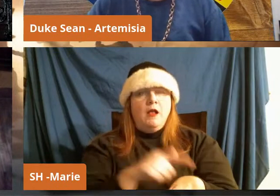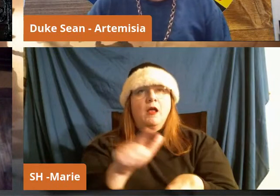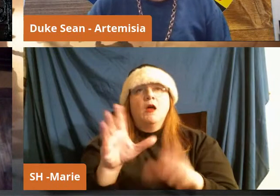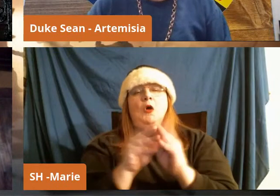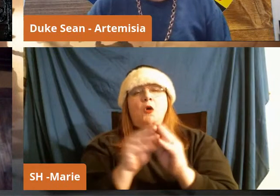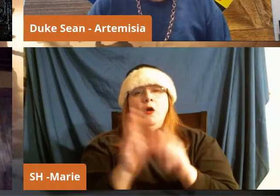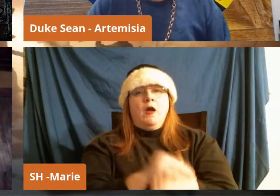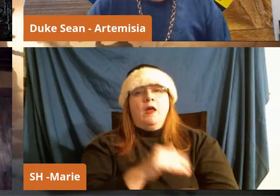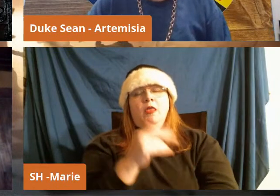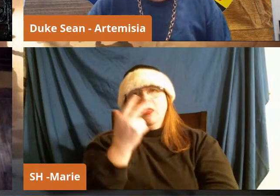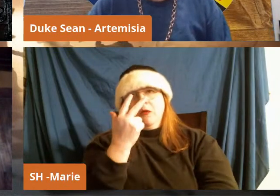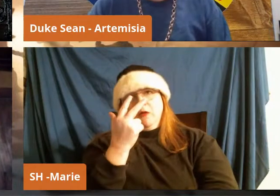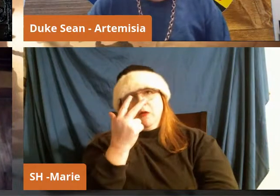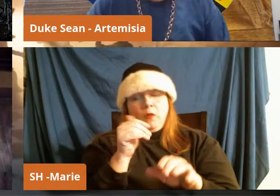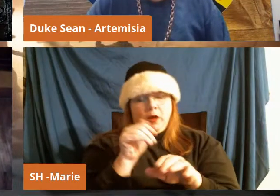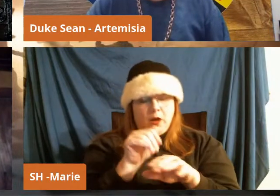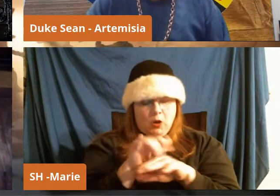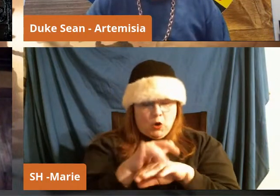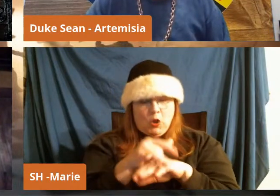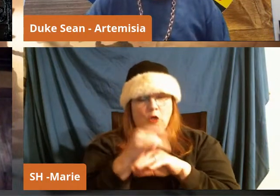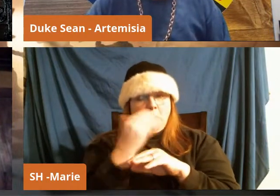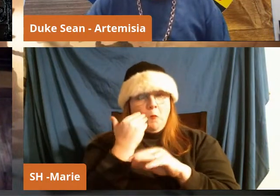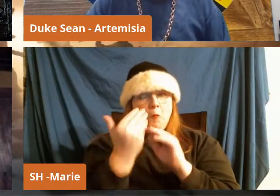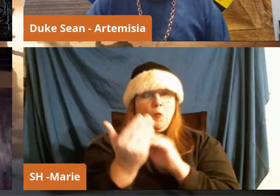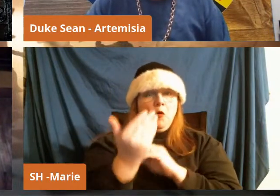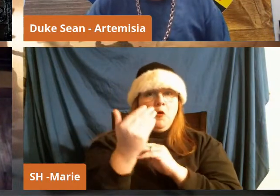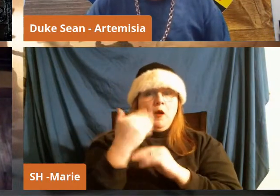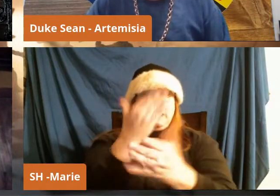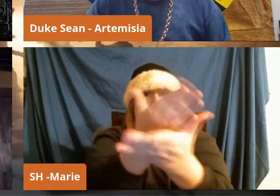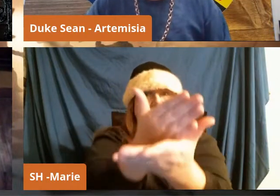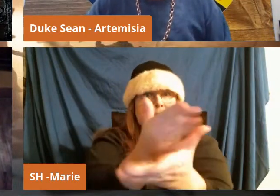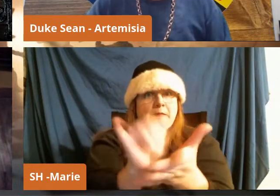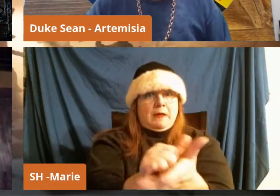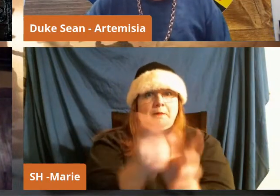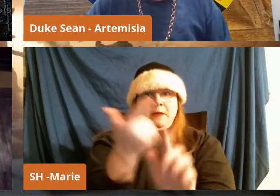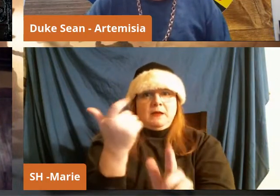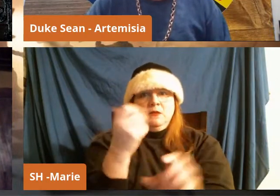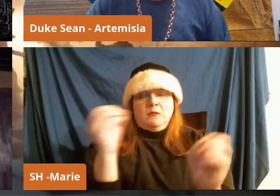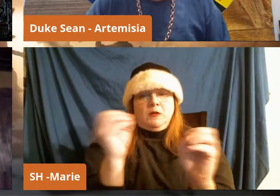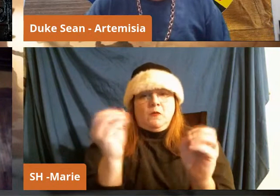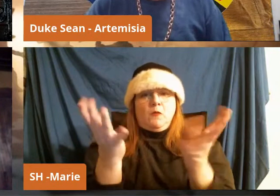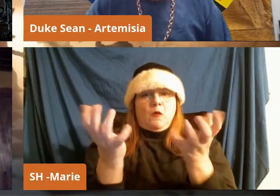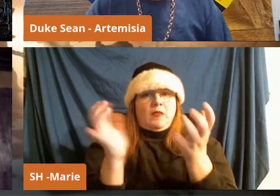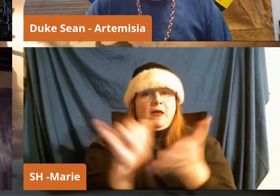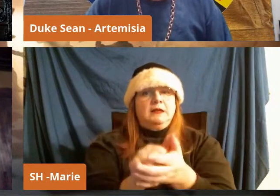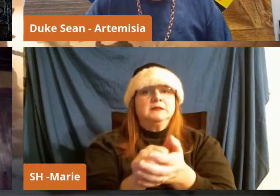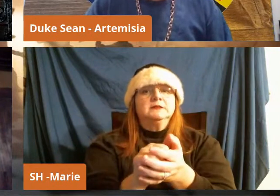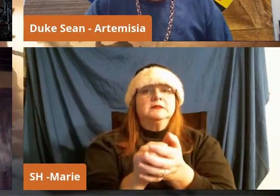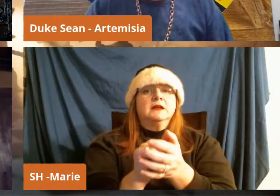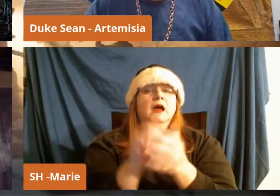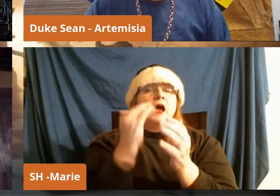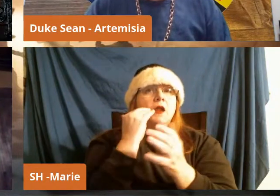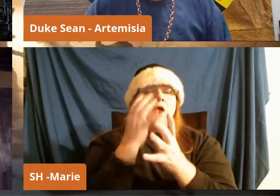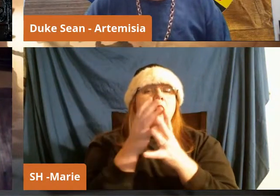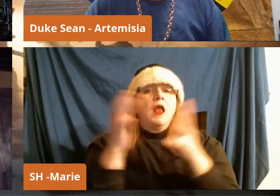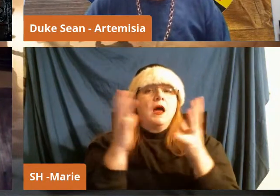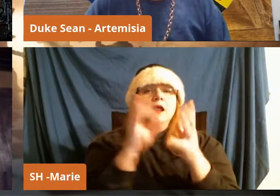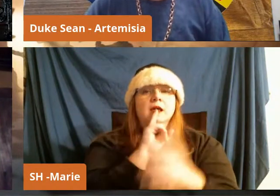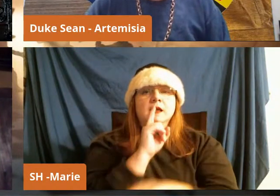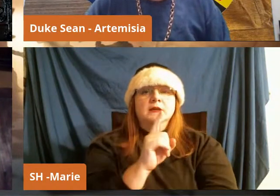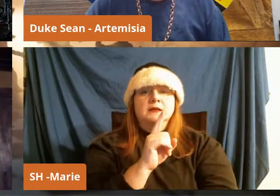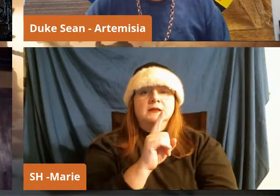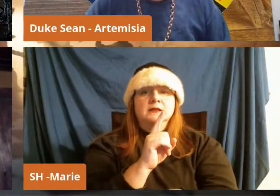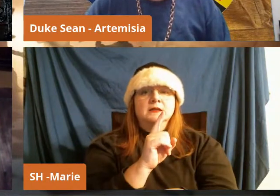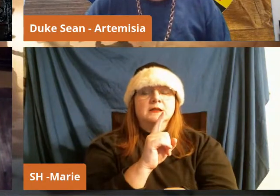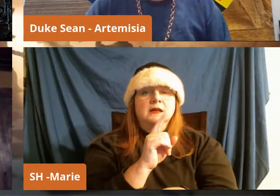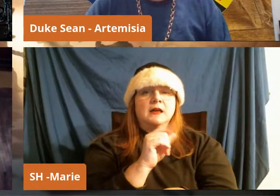the wee hours of the morning, and we had to put a stop to that because nobody wanted that, you know. But I know a lot of it is, a